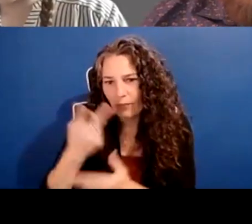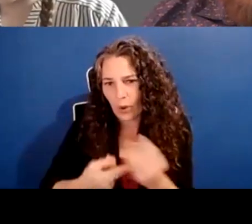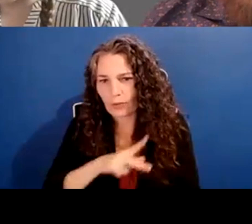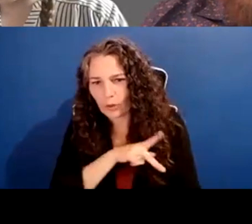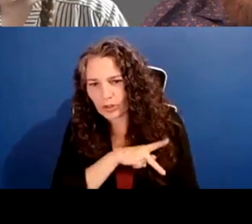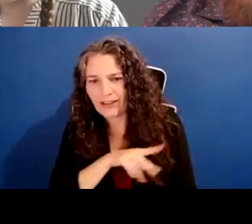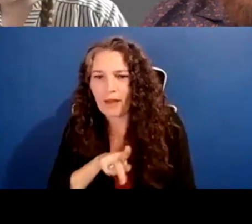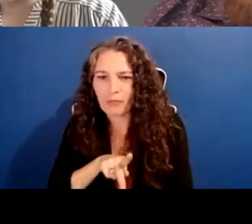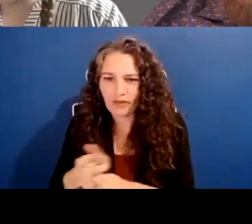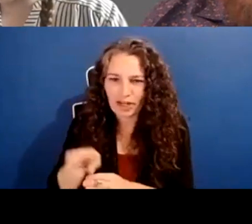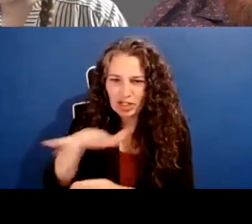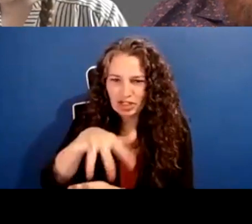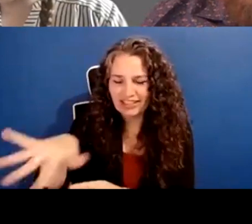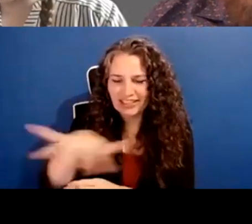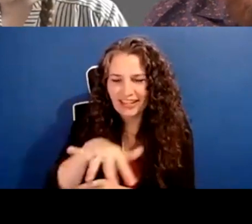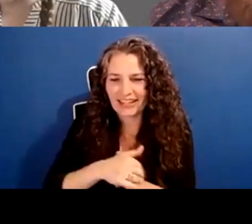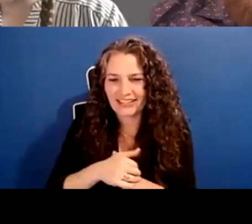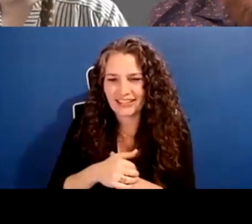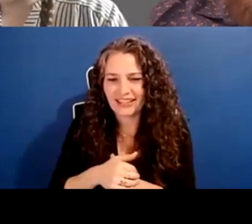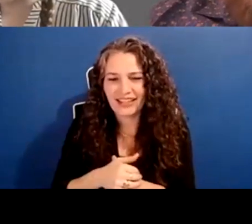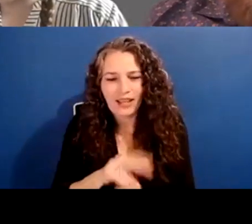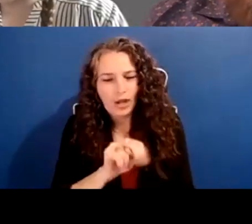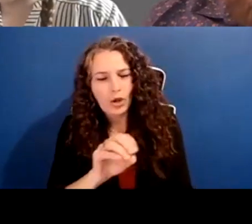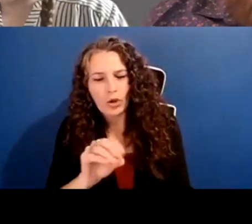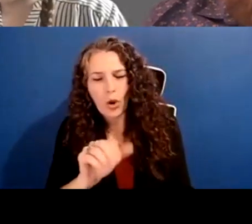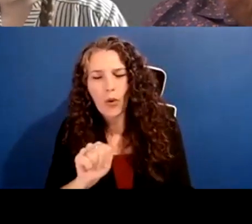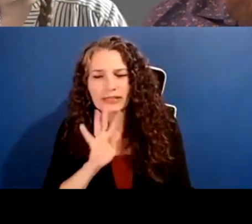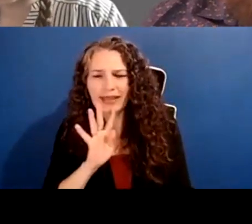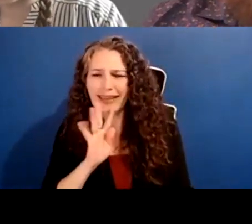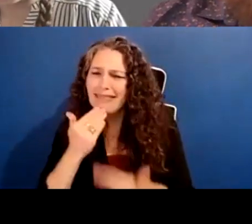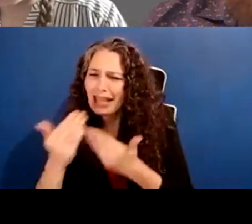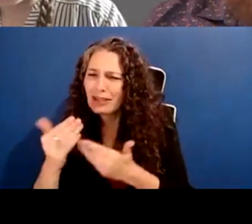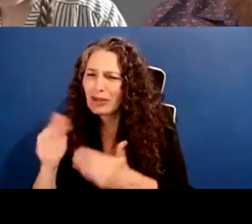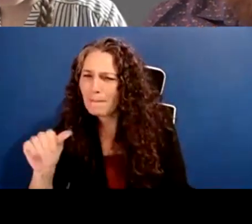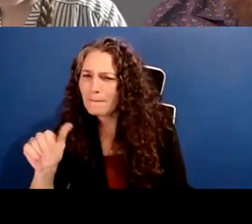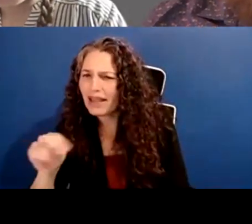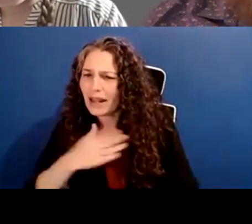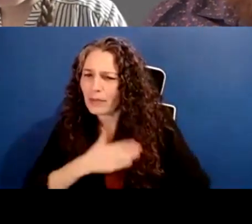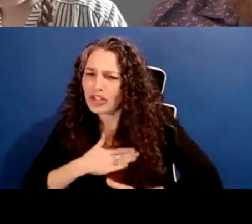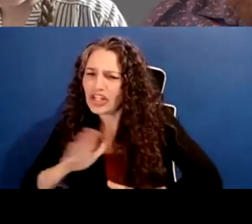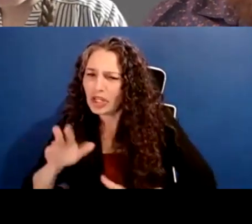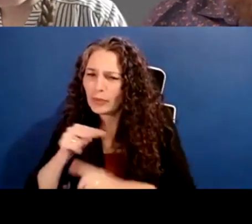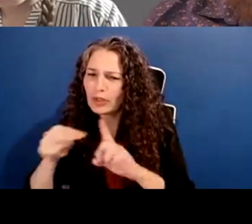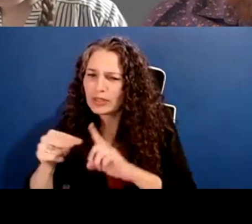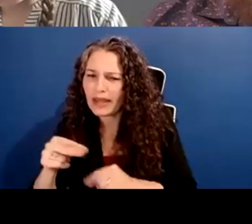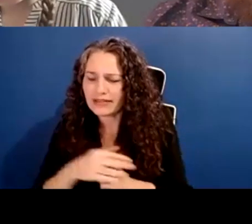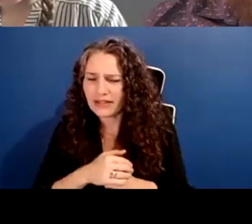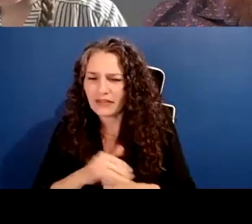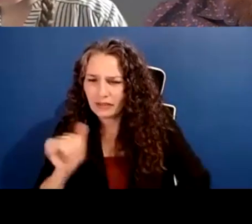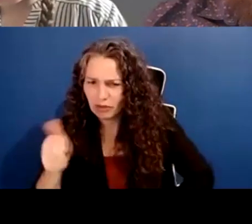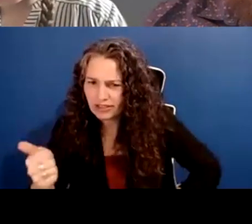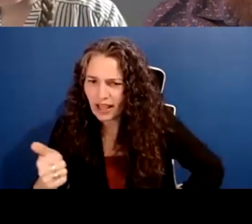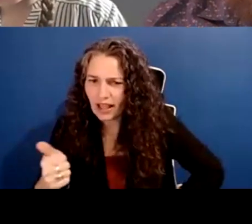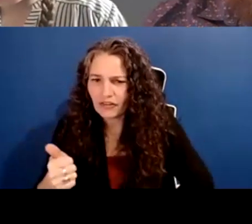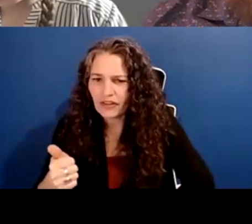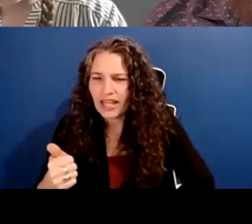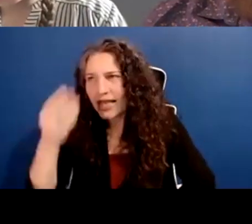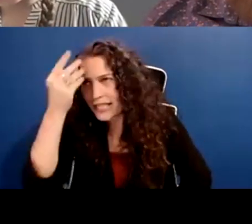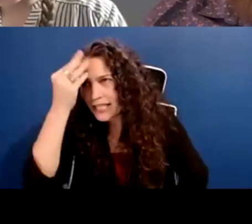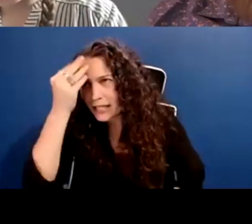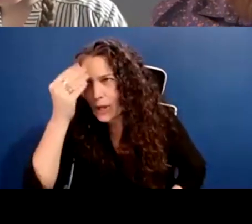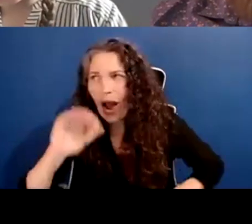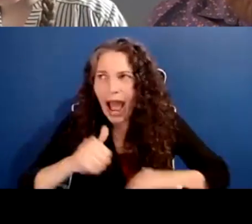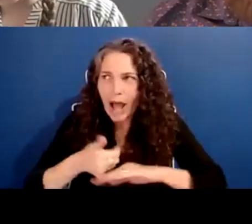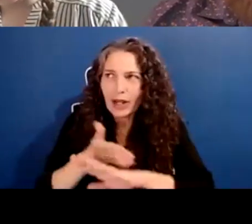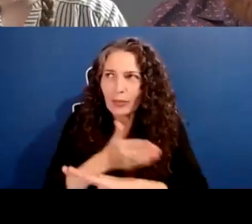Well, same to you, Ben, and I really appreciate your perspective on like starting with reflecting on, things that you could have improved on.